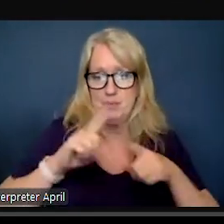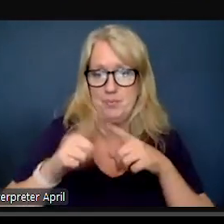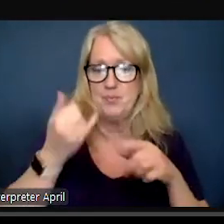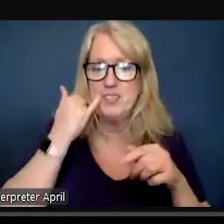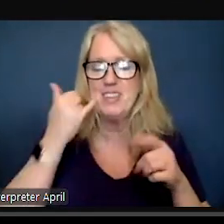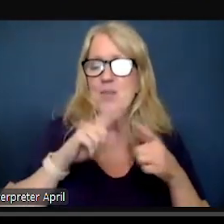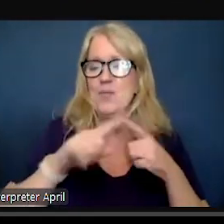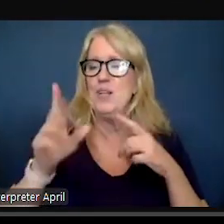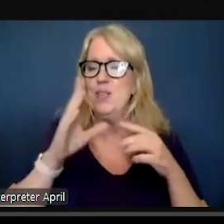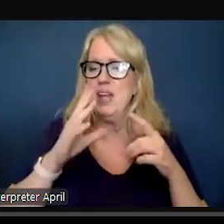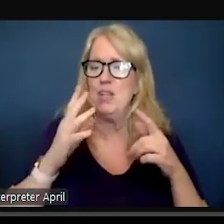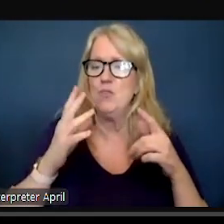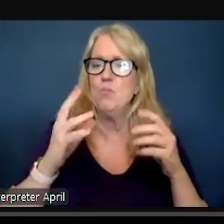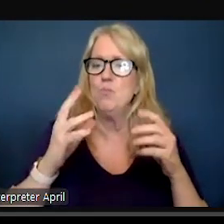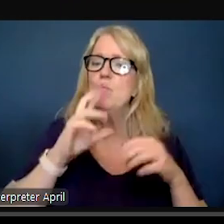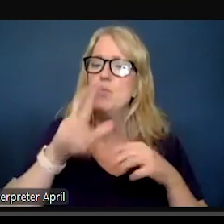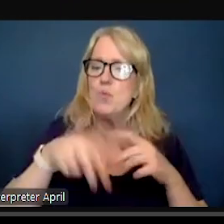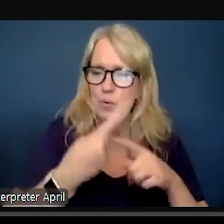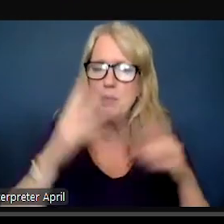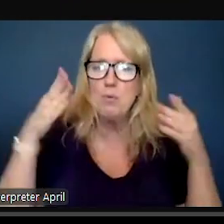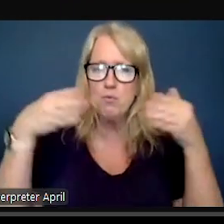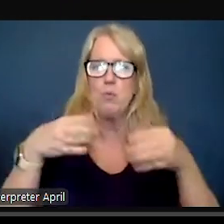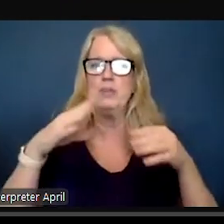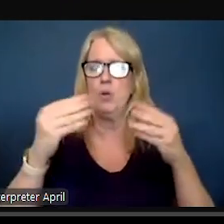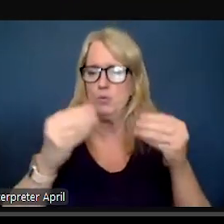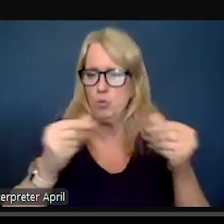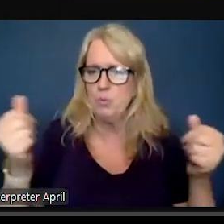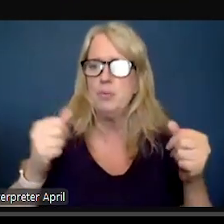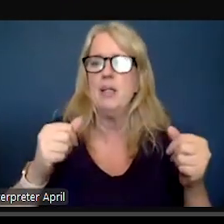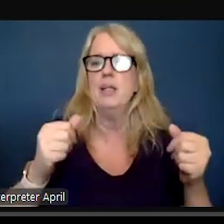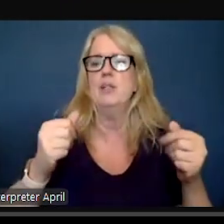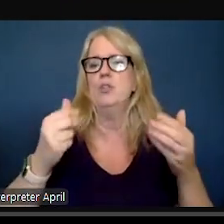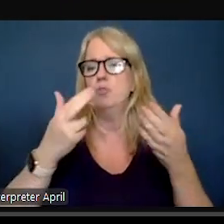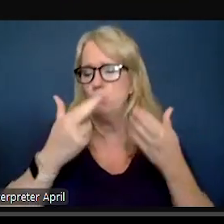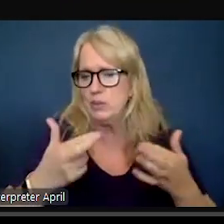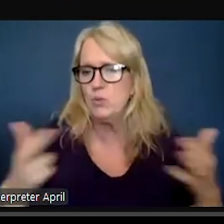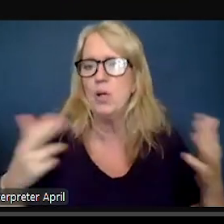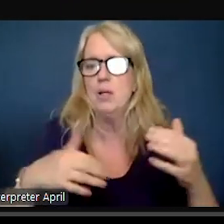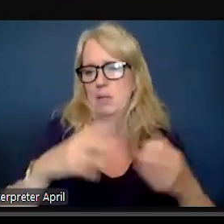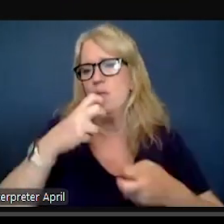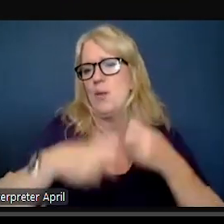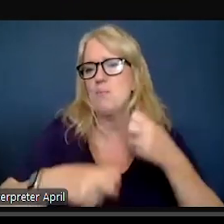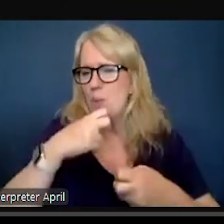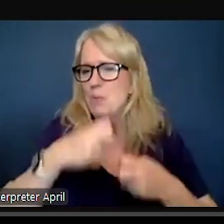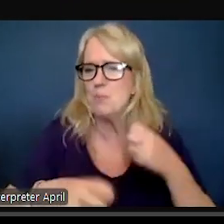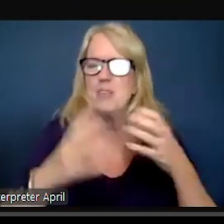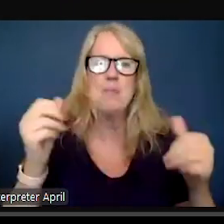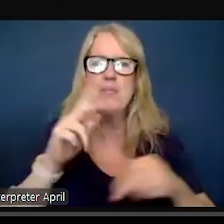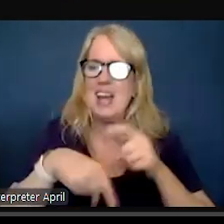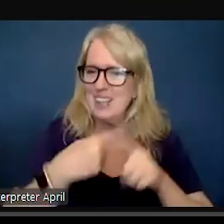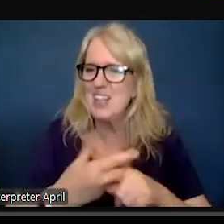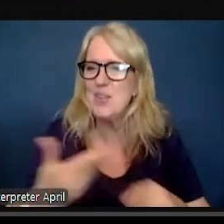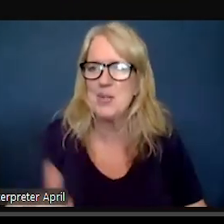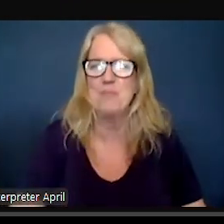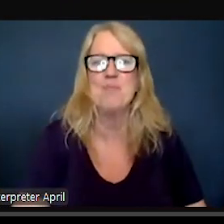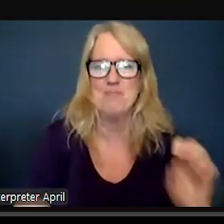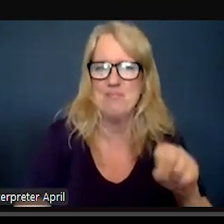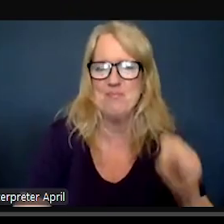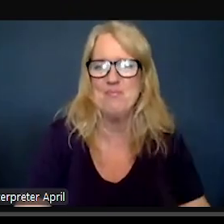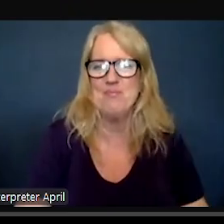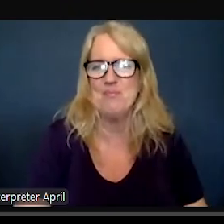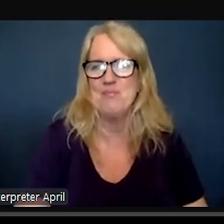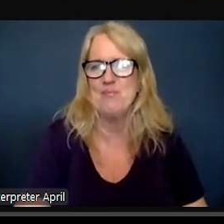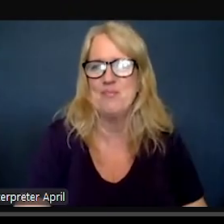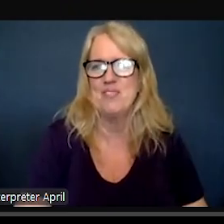again, focus on those more kind of solution oriented resources, problem solving, that kind of thing.